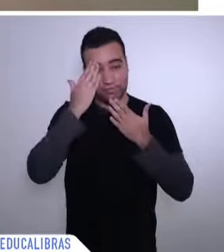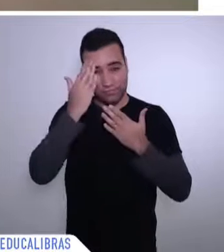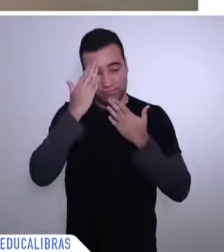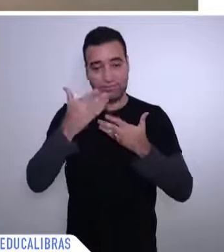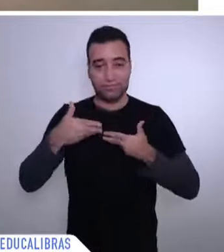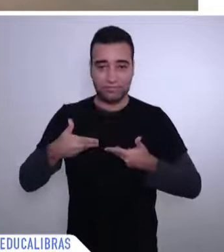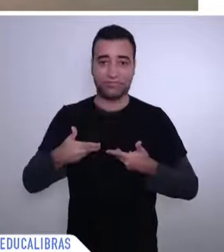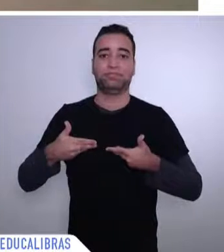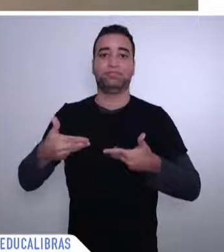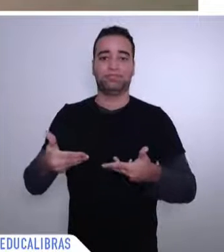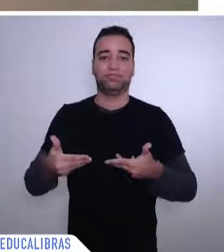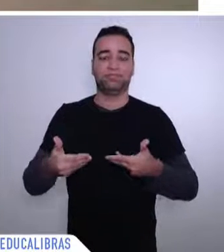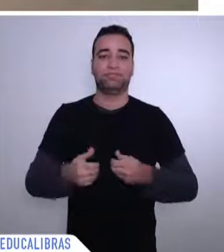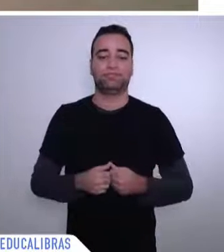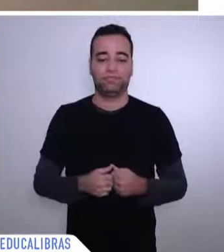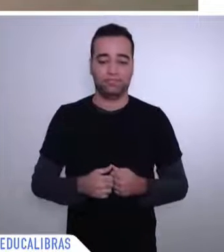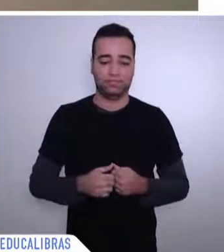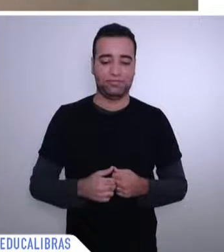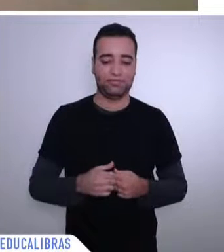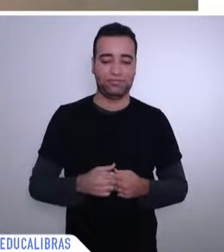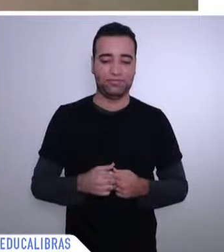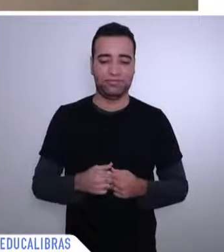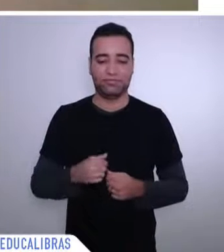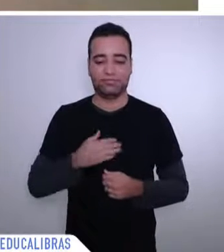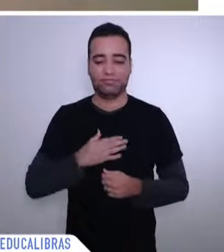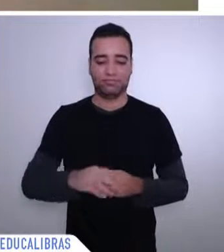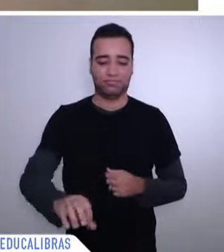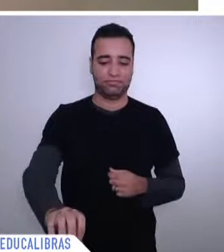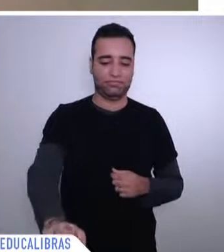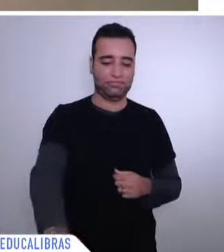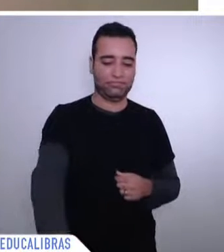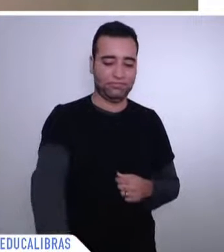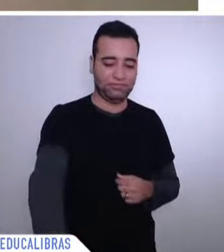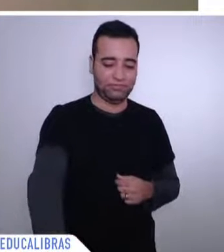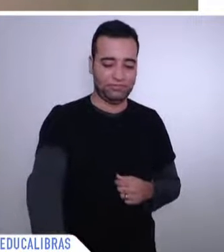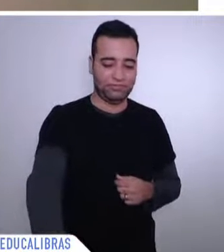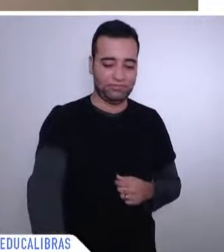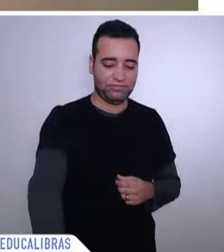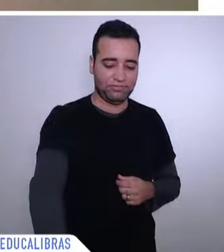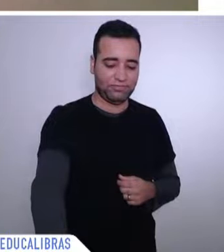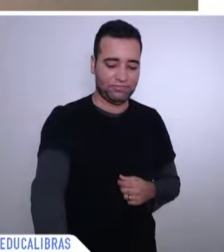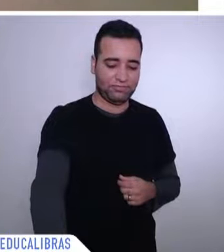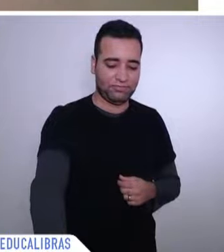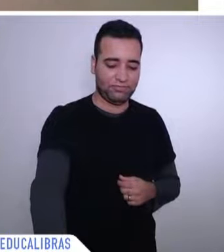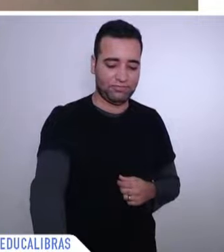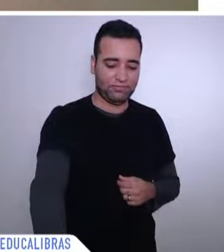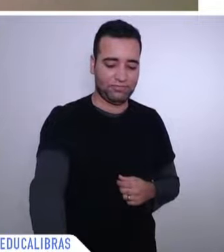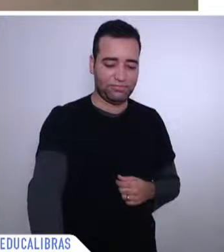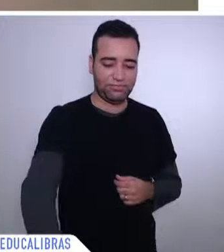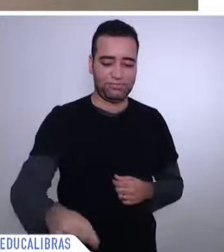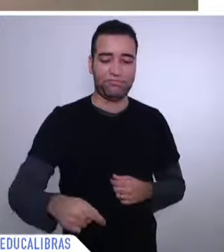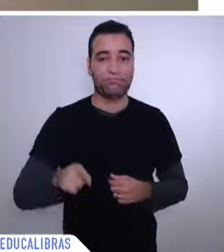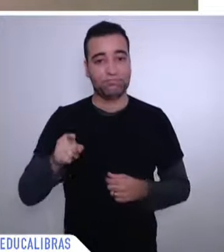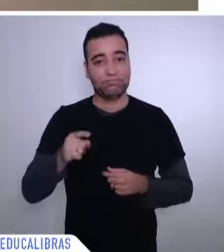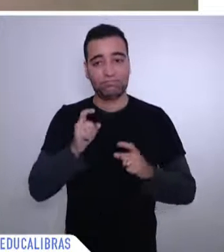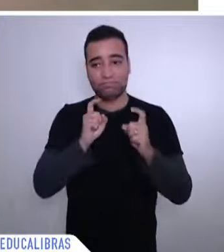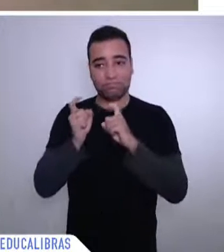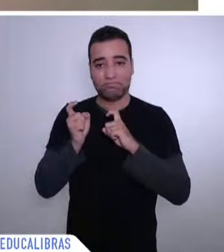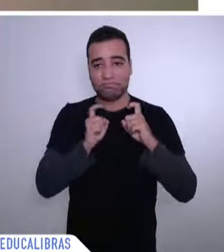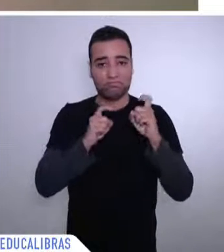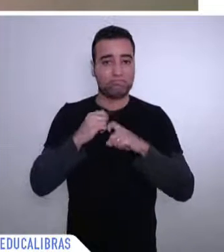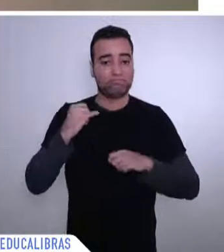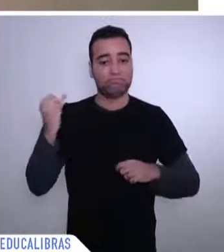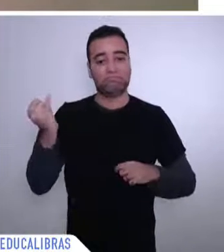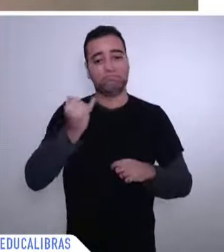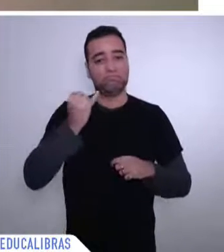panel, a very interesting conversation so far. I am sorry to be speaking in English. I actually used to